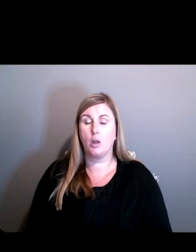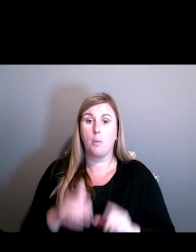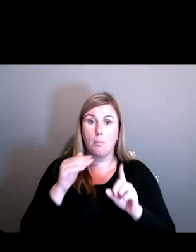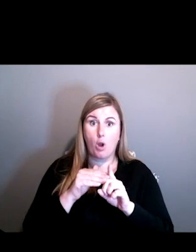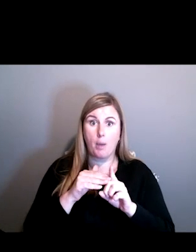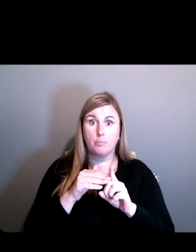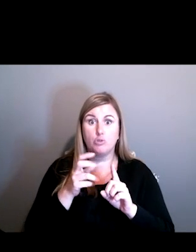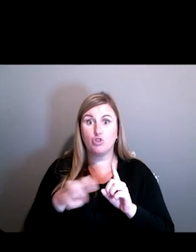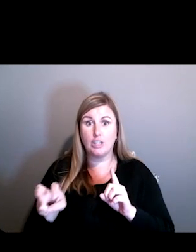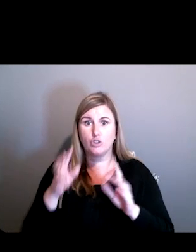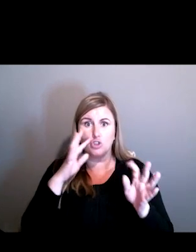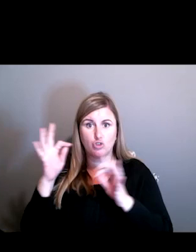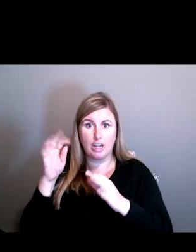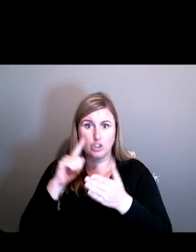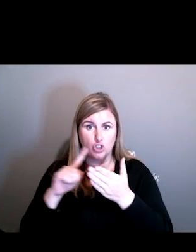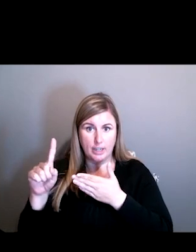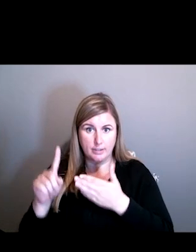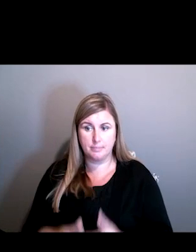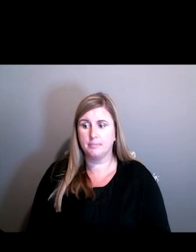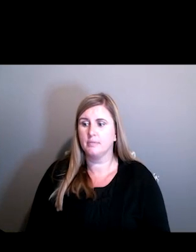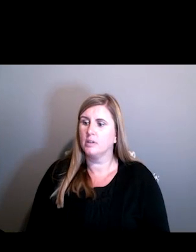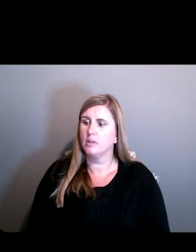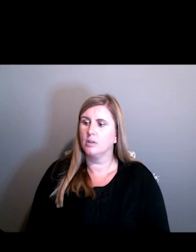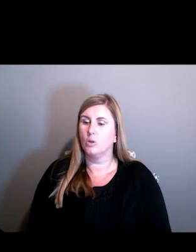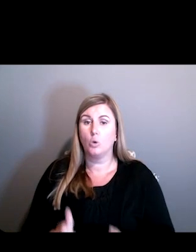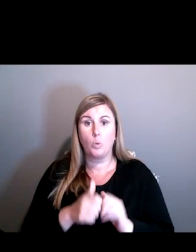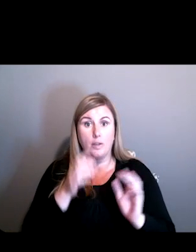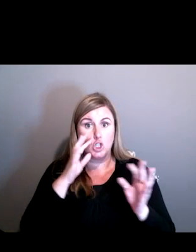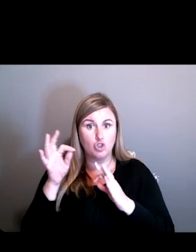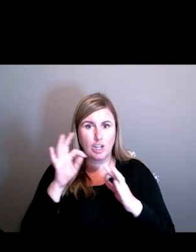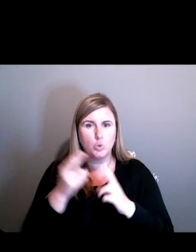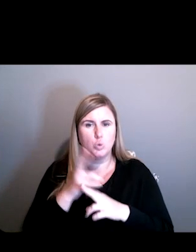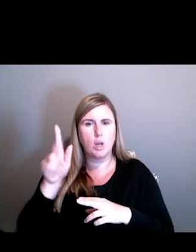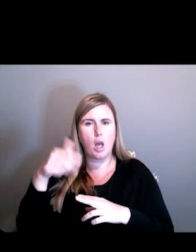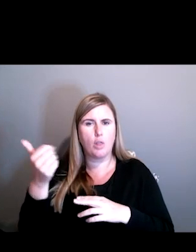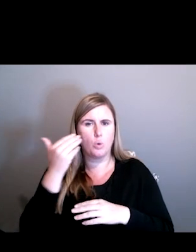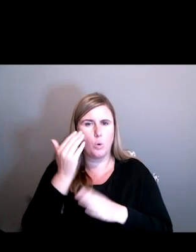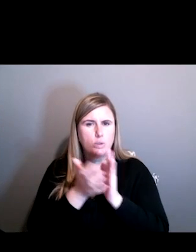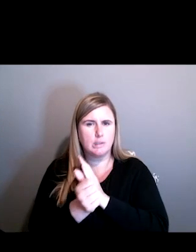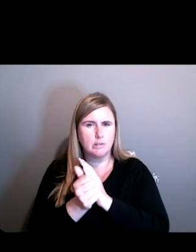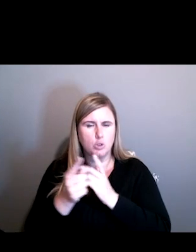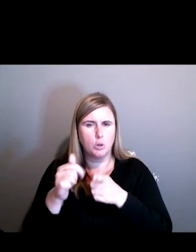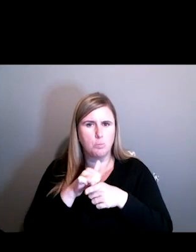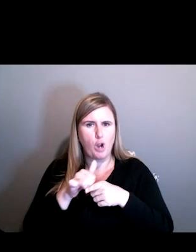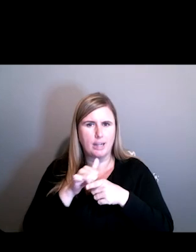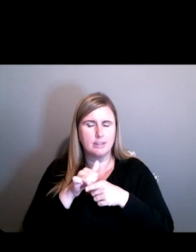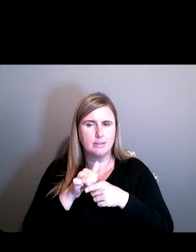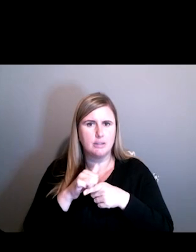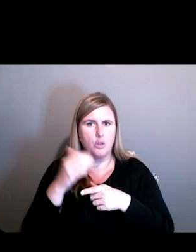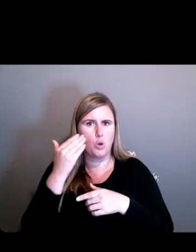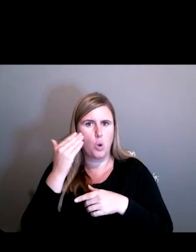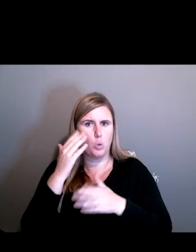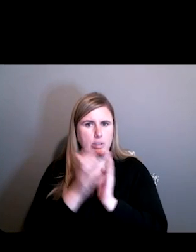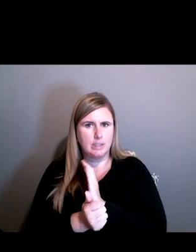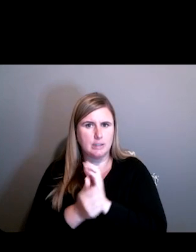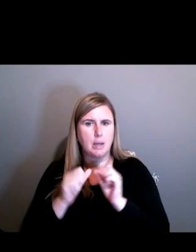Nice. Cracker. Prompt, transfer, distract, check there. And with the distractors, you're using other known skills, so